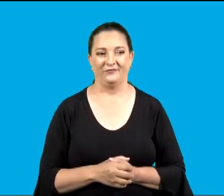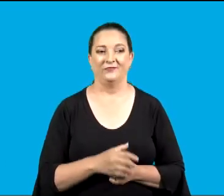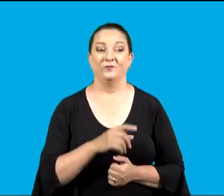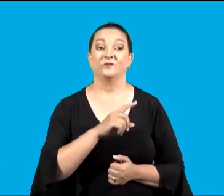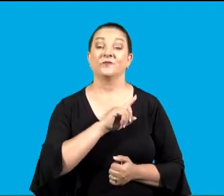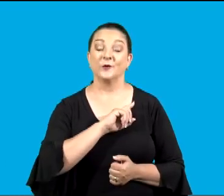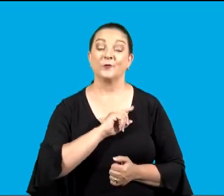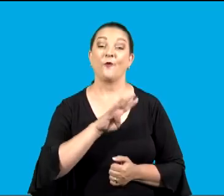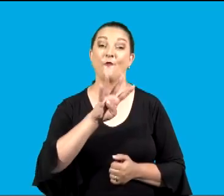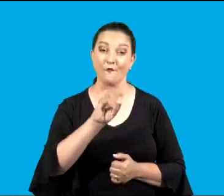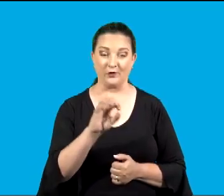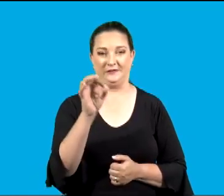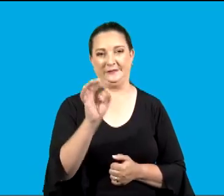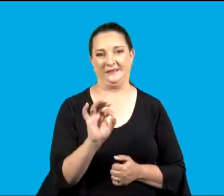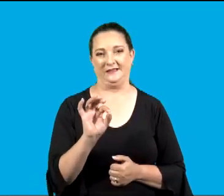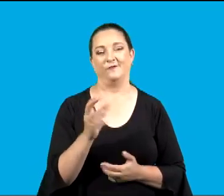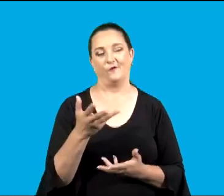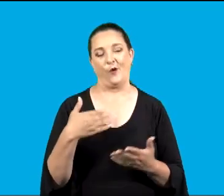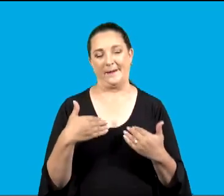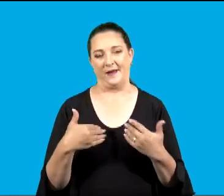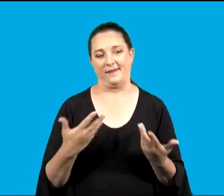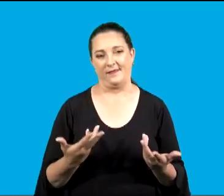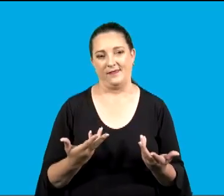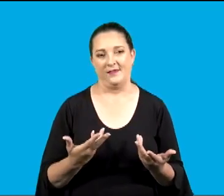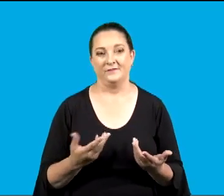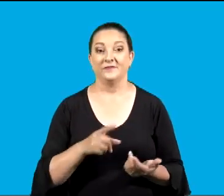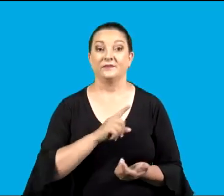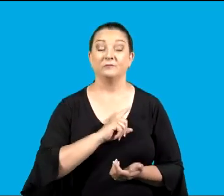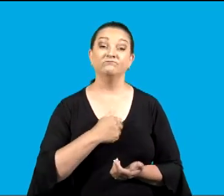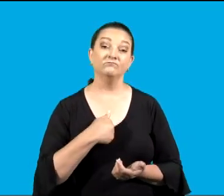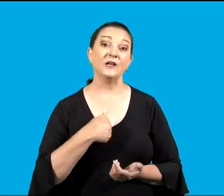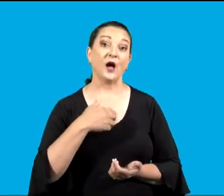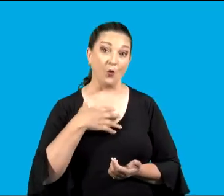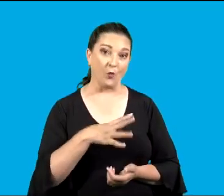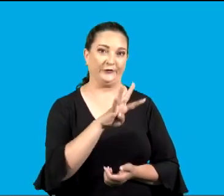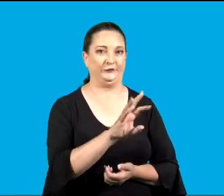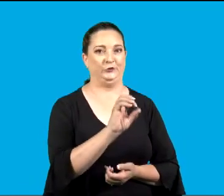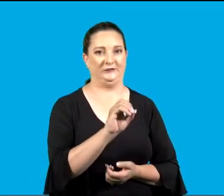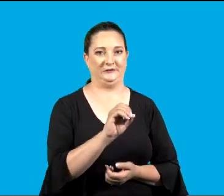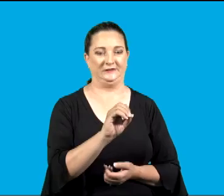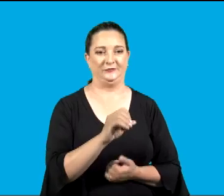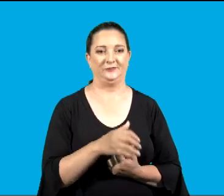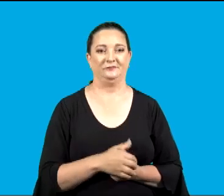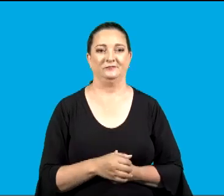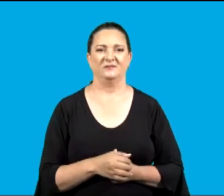means 40% will now go to the administration. So I want 40%